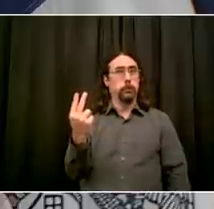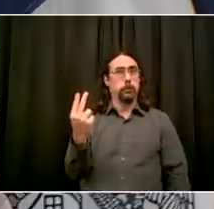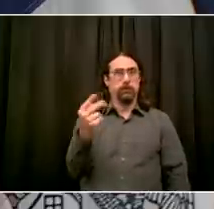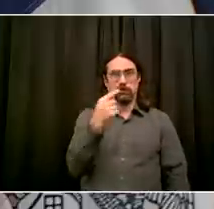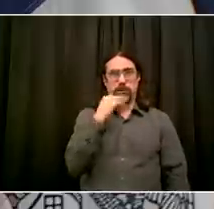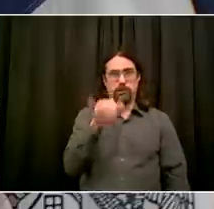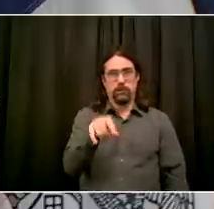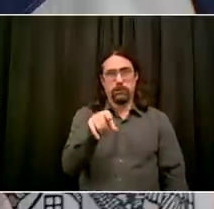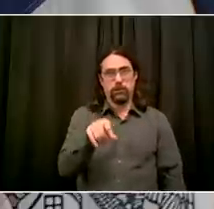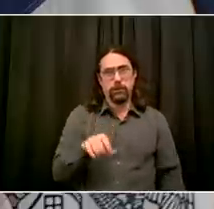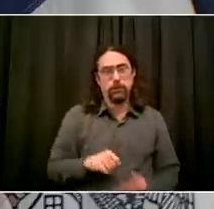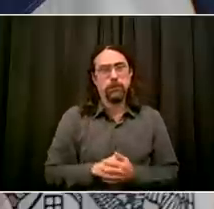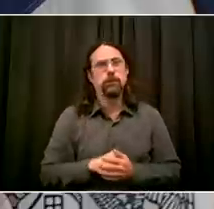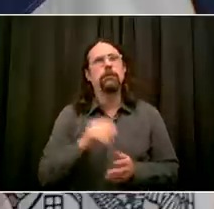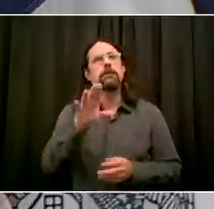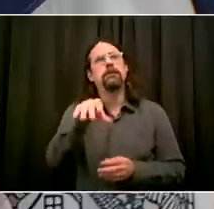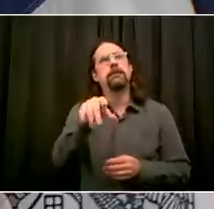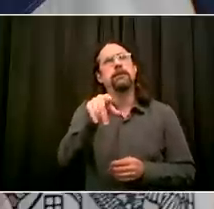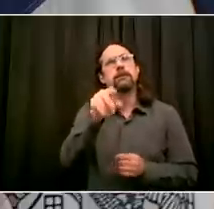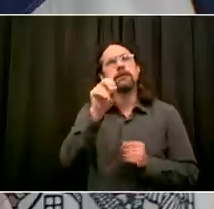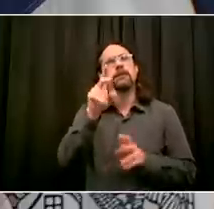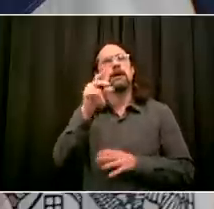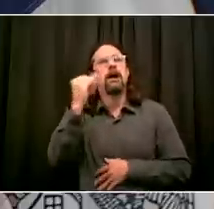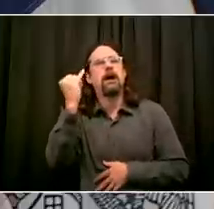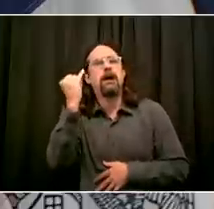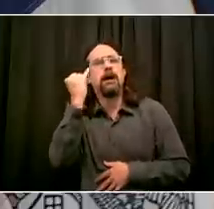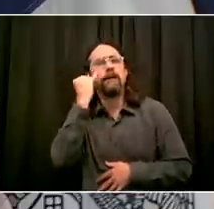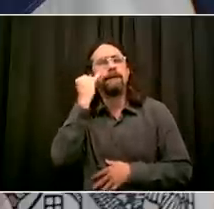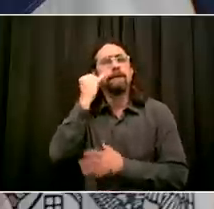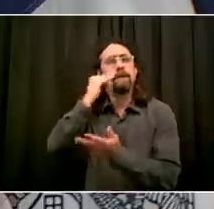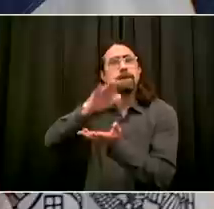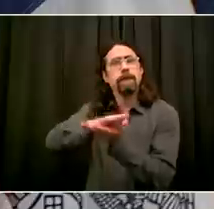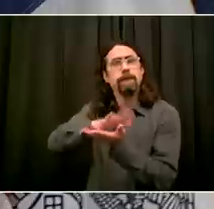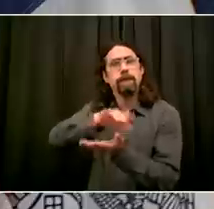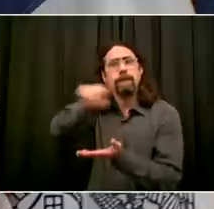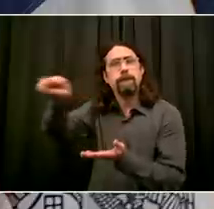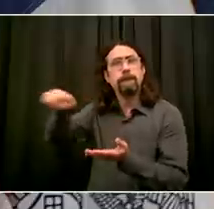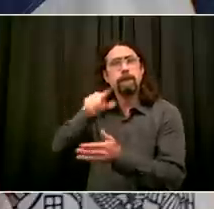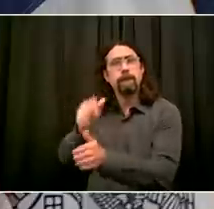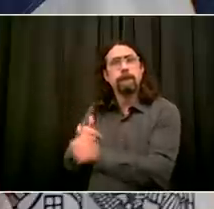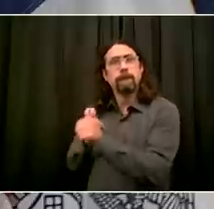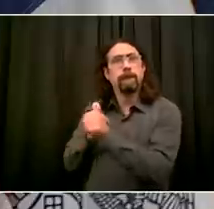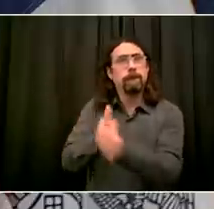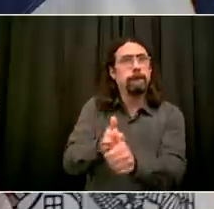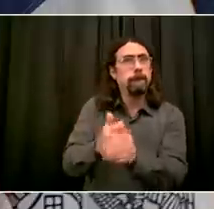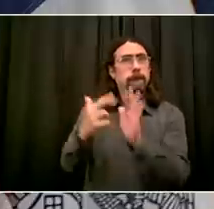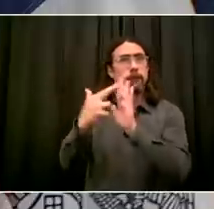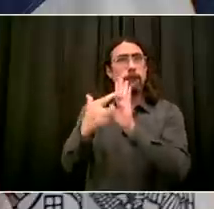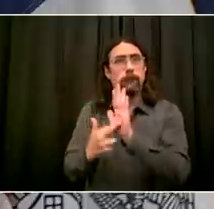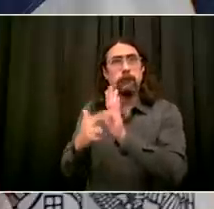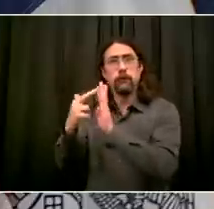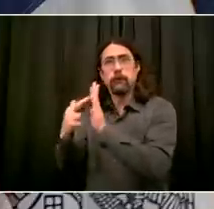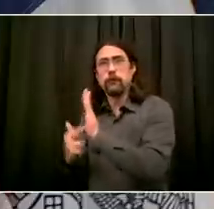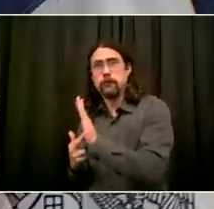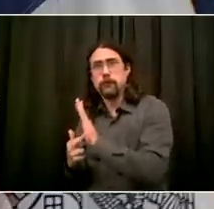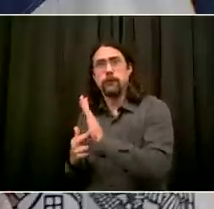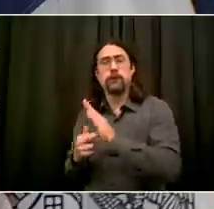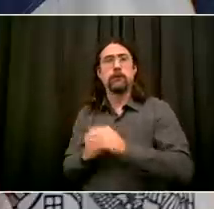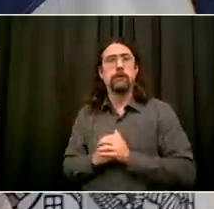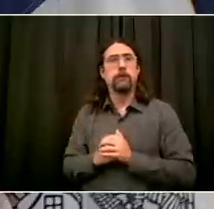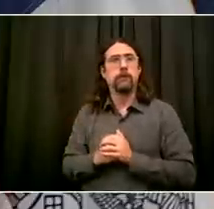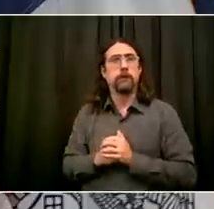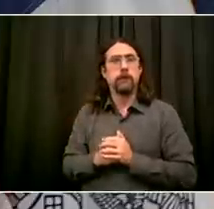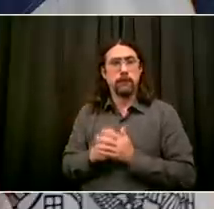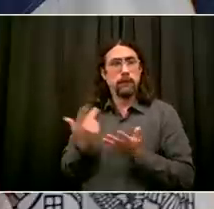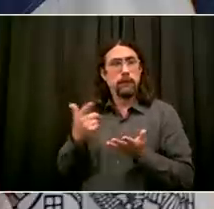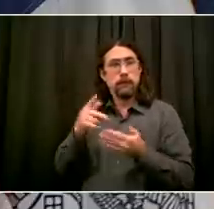close the schools? Yeah, Derek, it's a very fair question. This is an imperfect reality, obviously. The fact